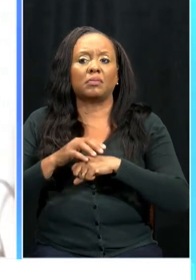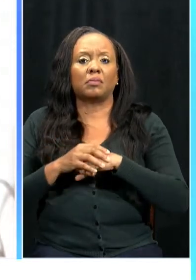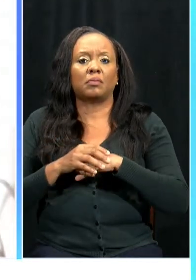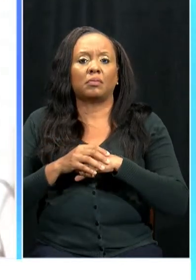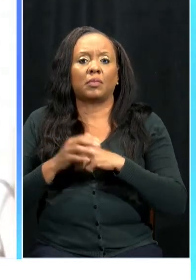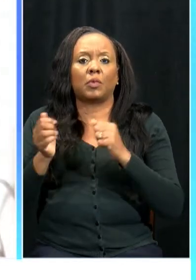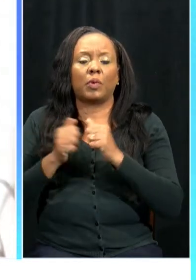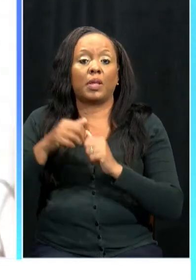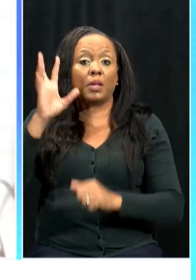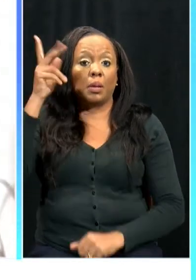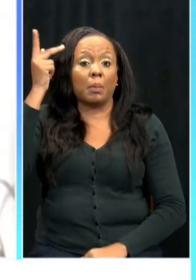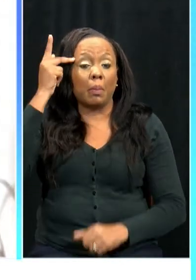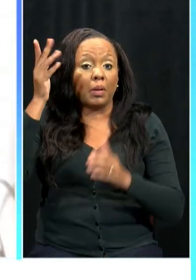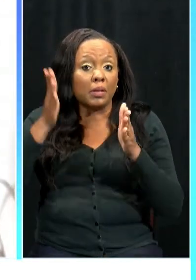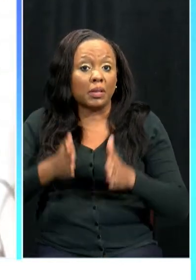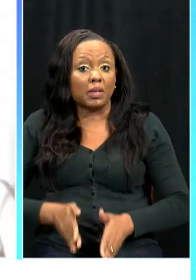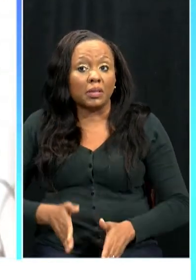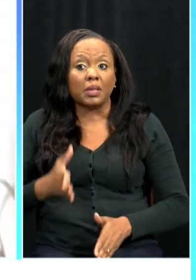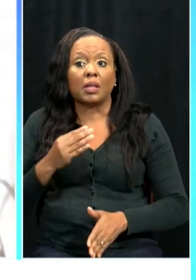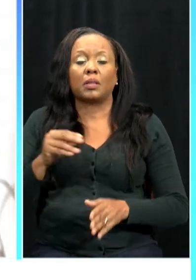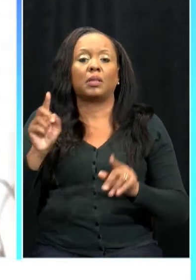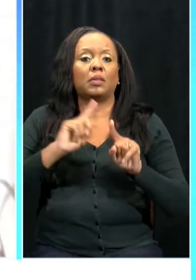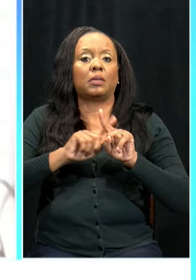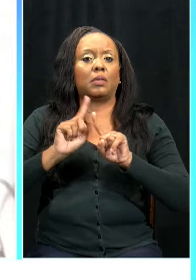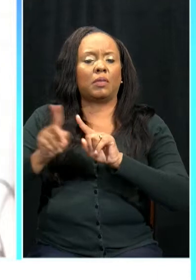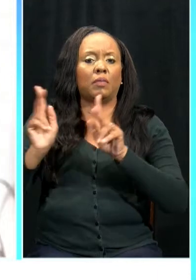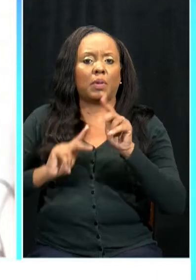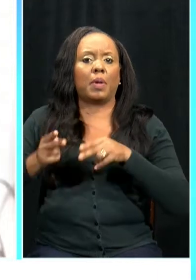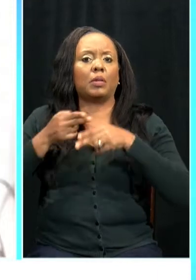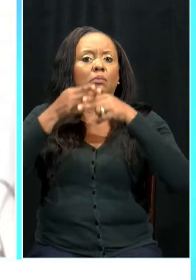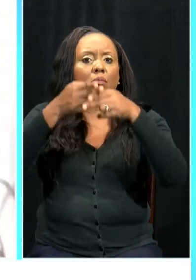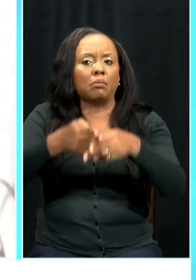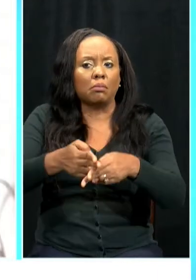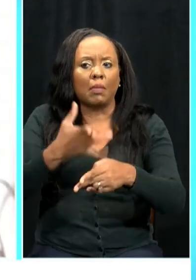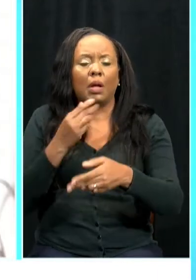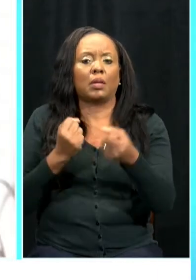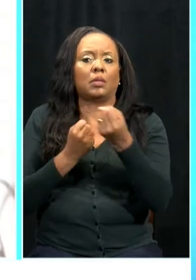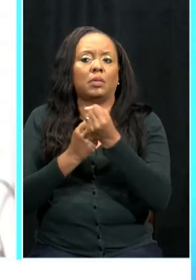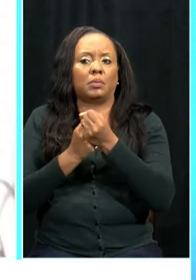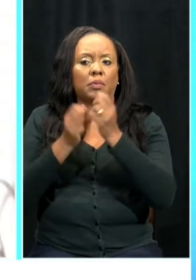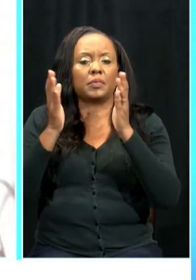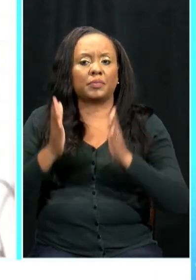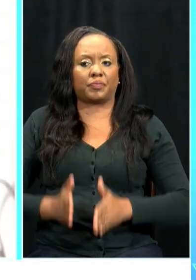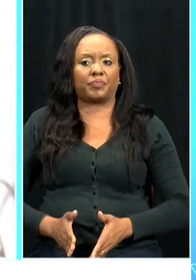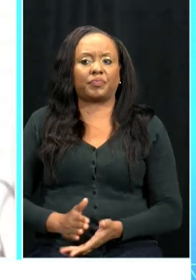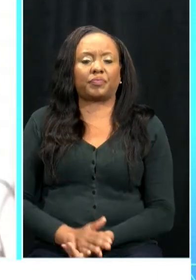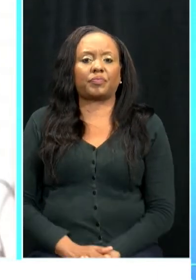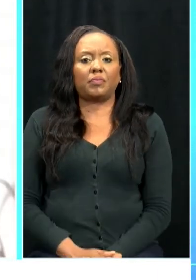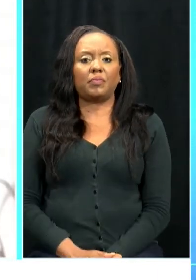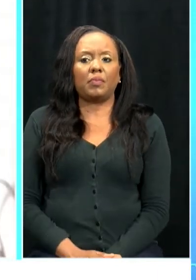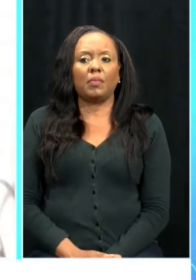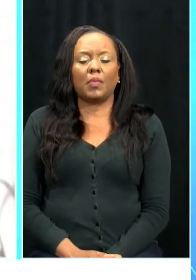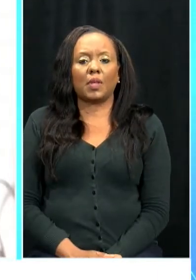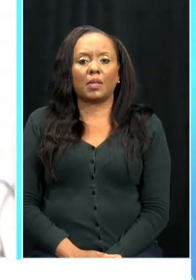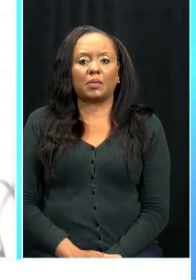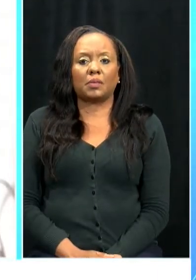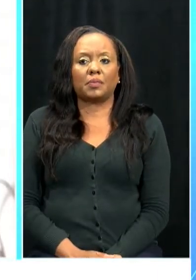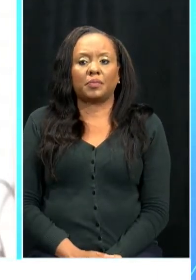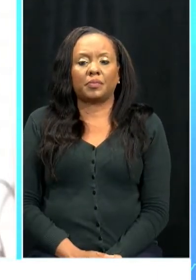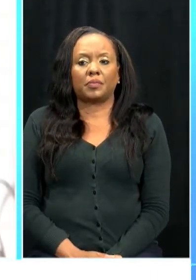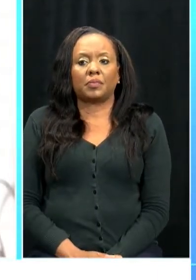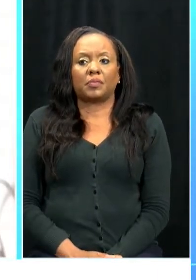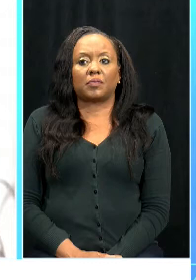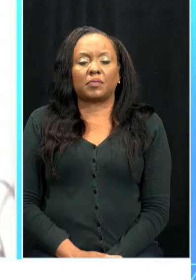politicians, candidates, and also supporters. And we believe when you have smaller